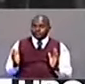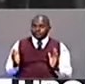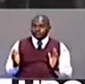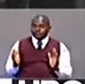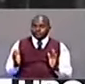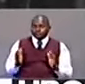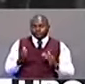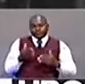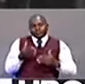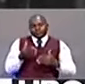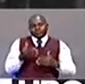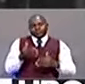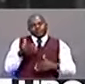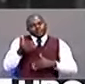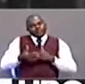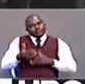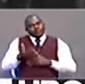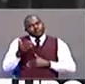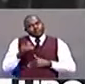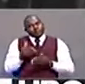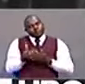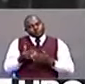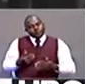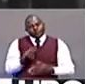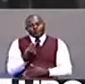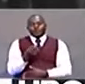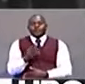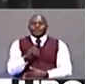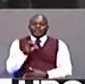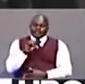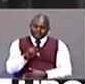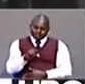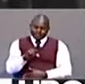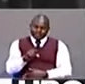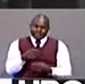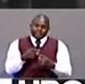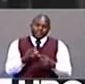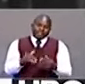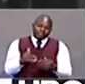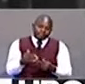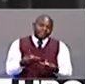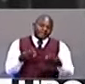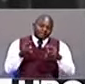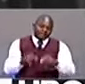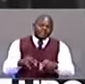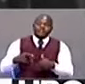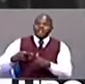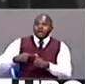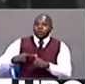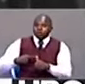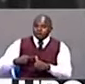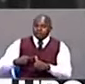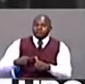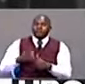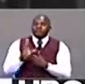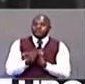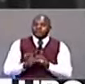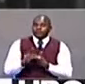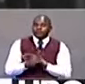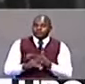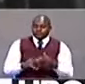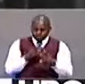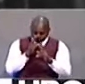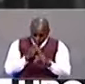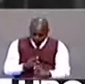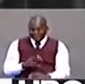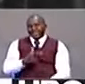so close to the Archbishop before 2019. But after the events in Arua, when Honorable